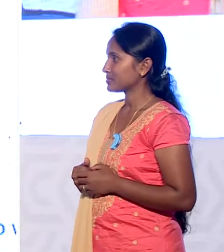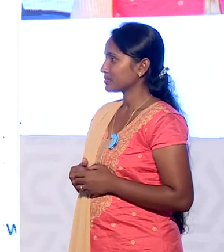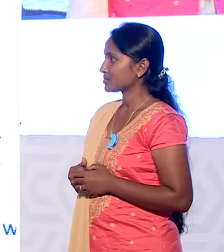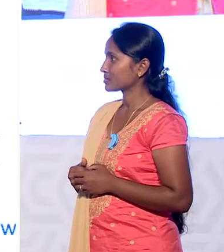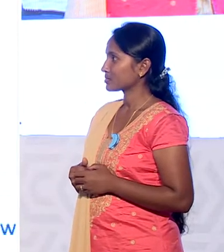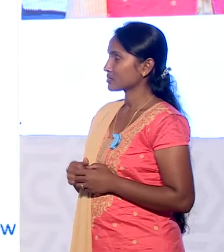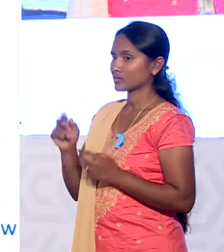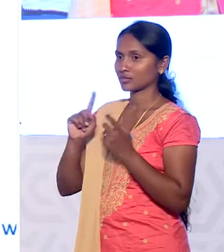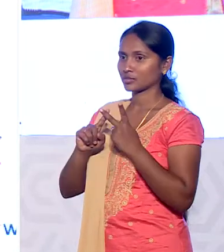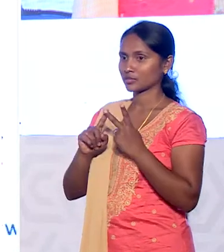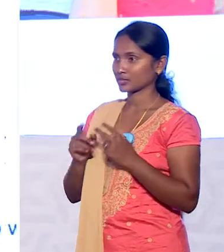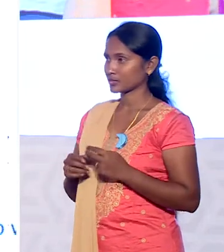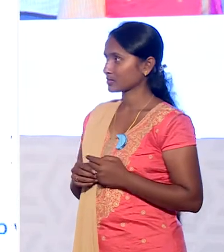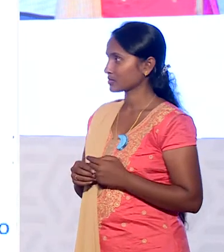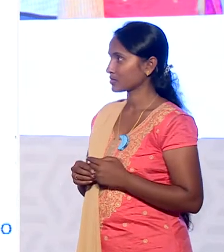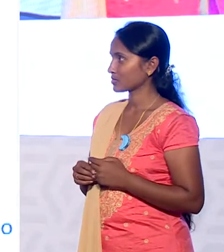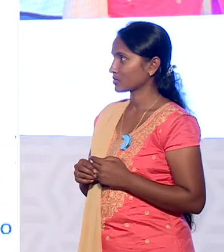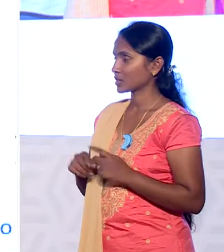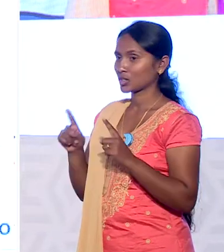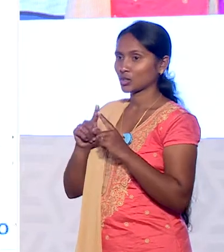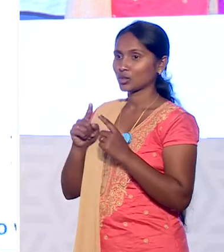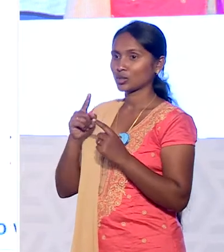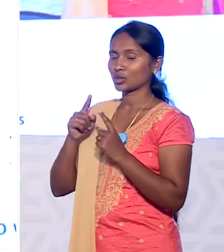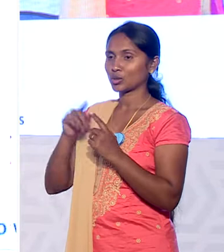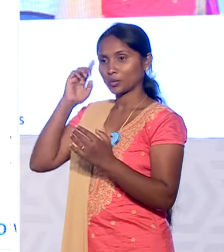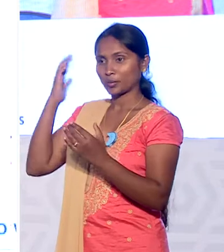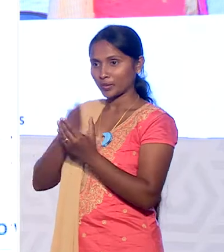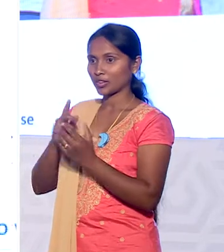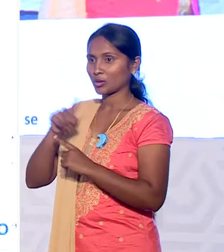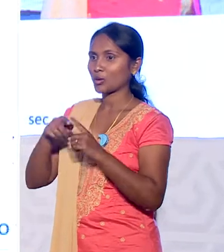The second is to believe in the magic of possibility.